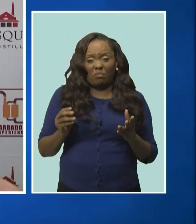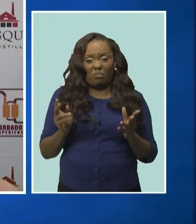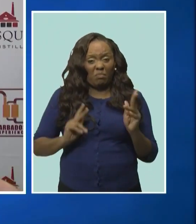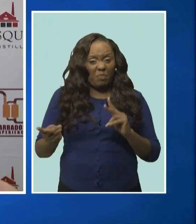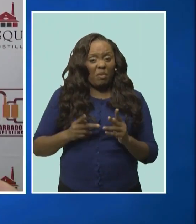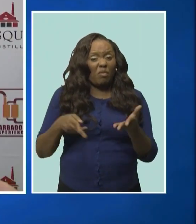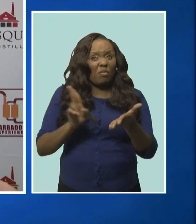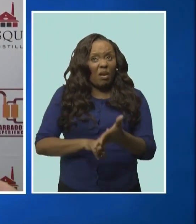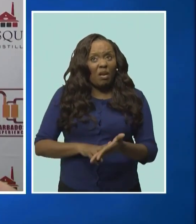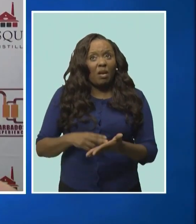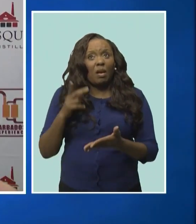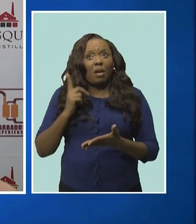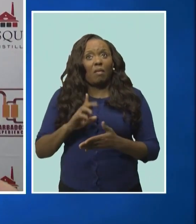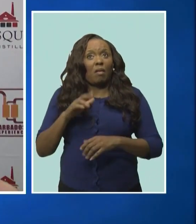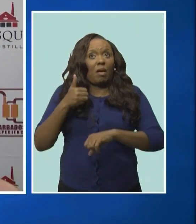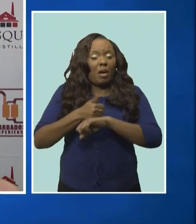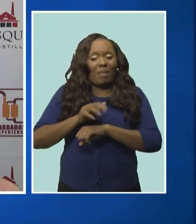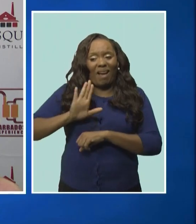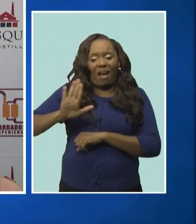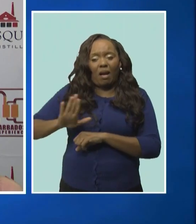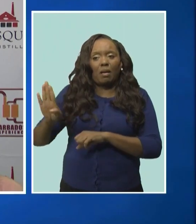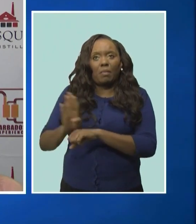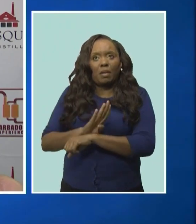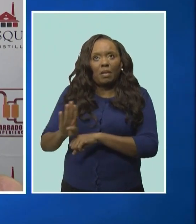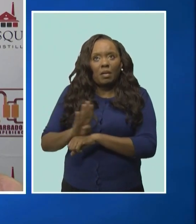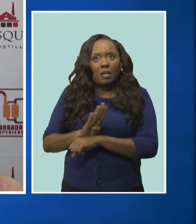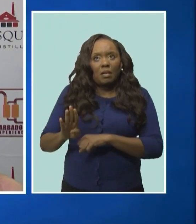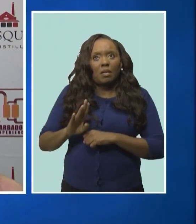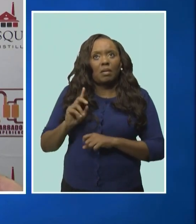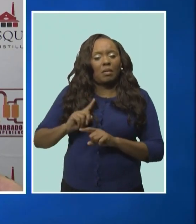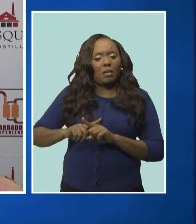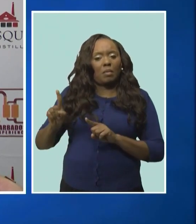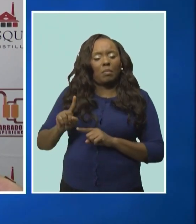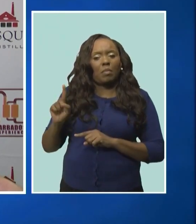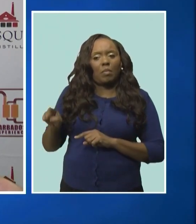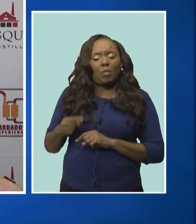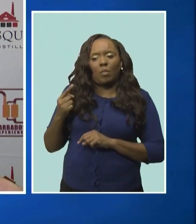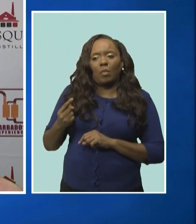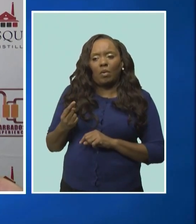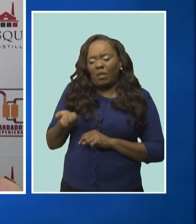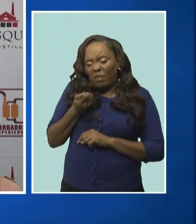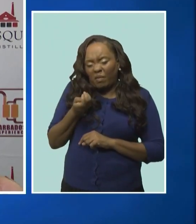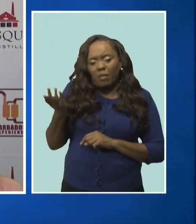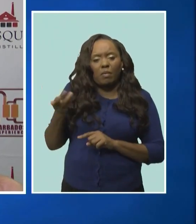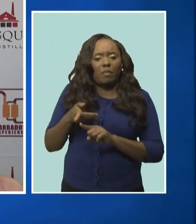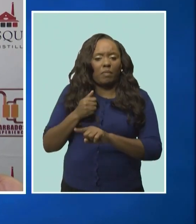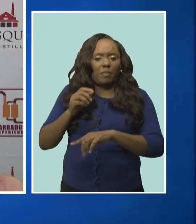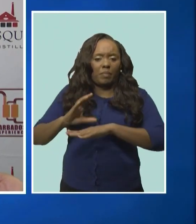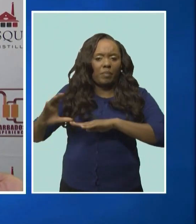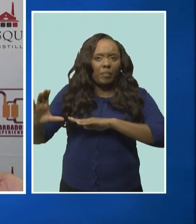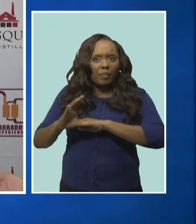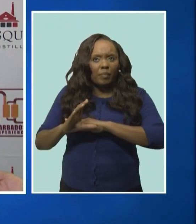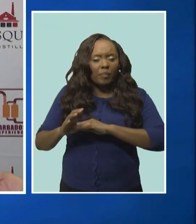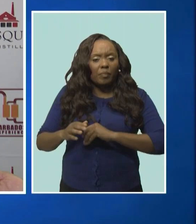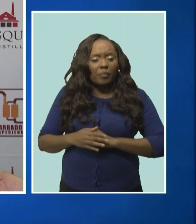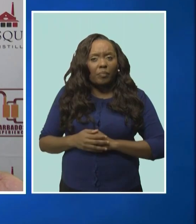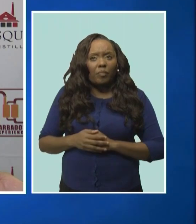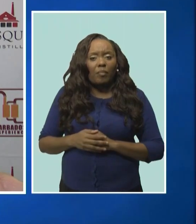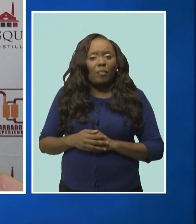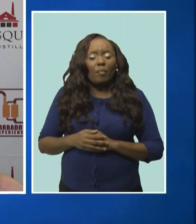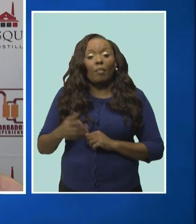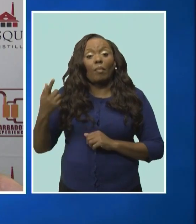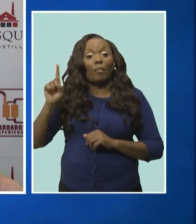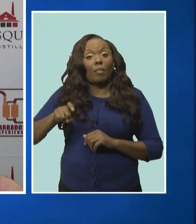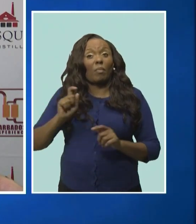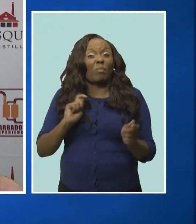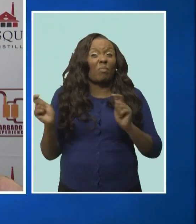3 only from the region, from the former British colonies. This is, we need to turn this around.